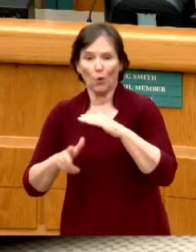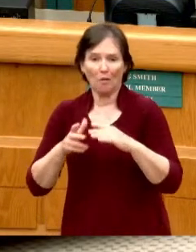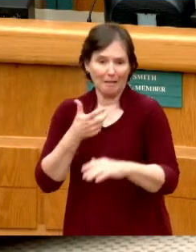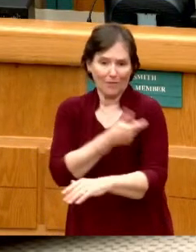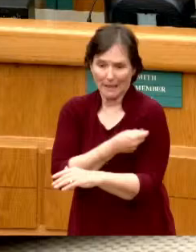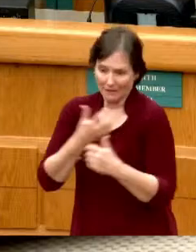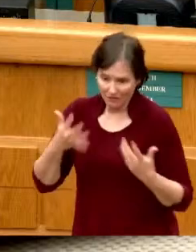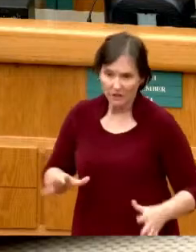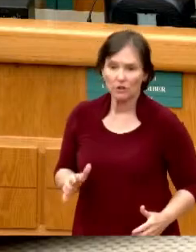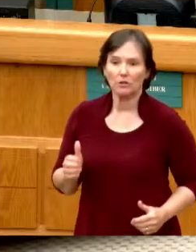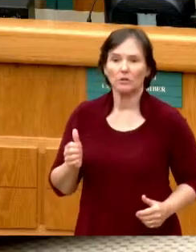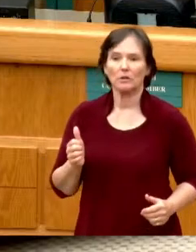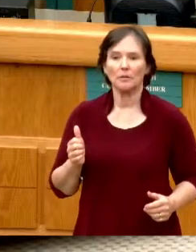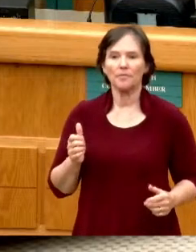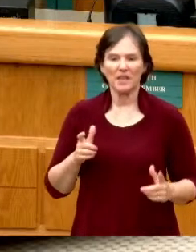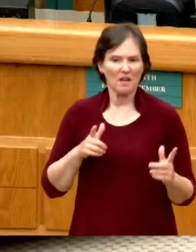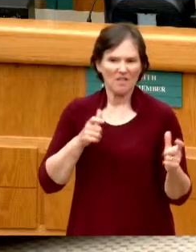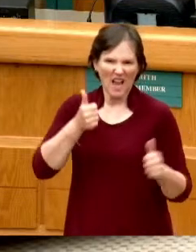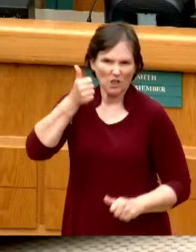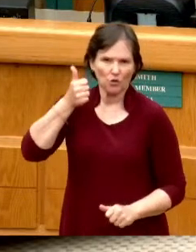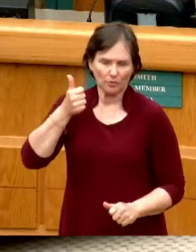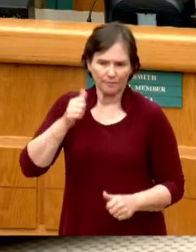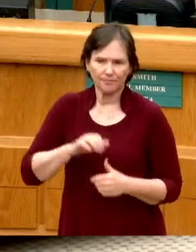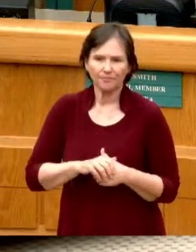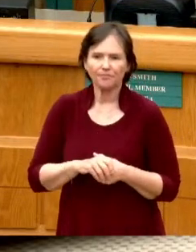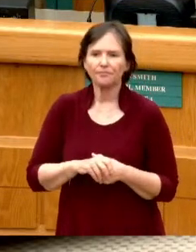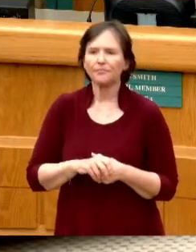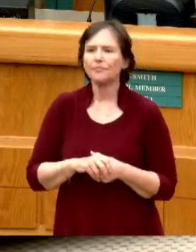Judge Canales still here? Do you have time for a couple of questions?